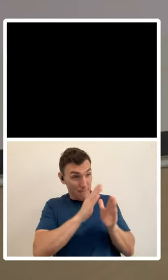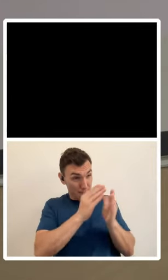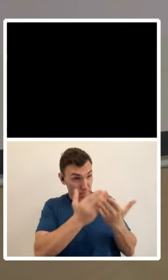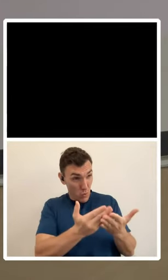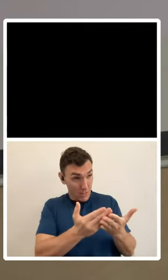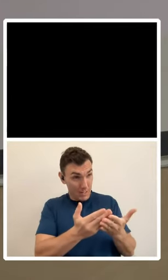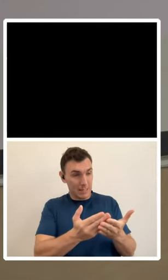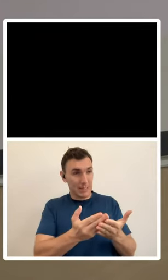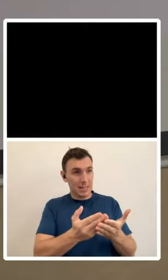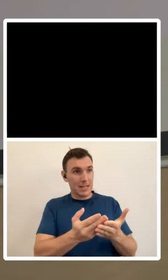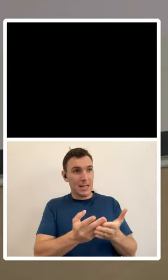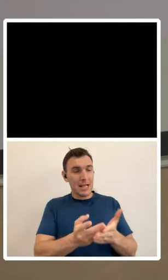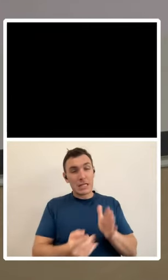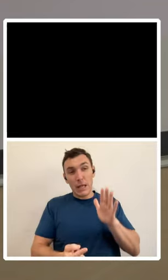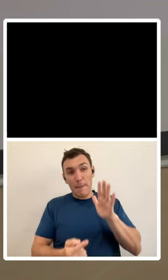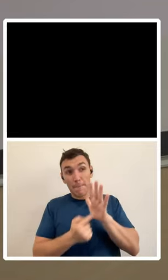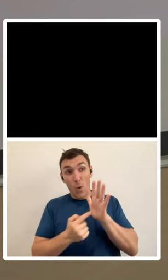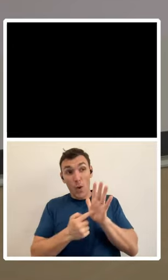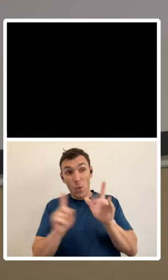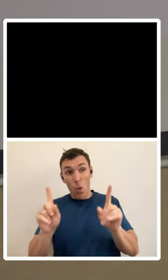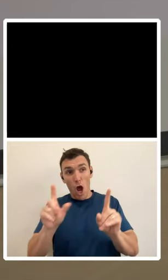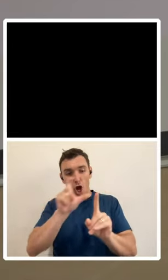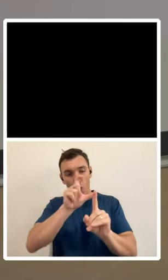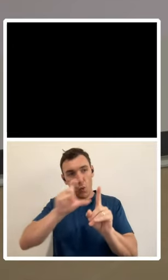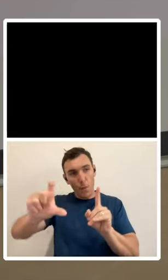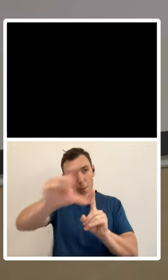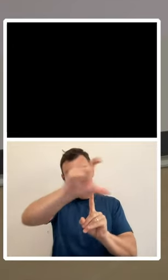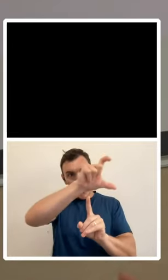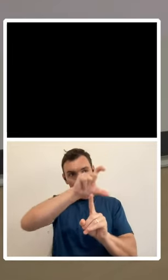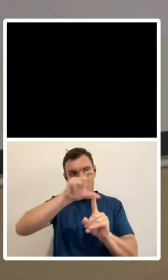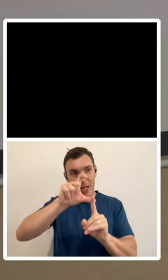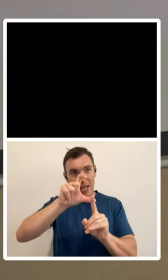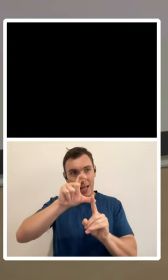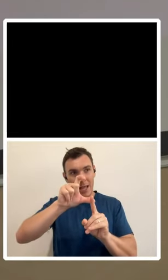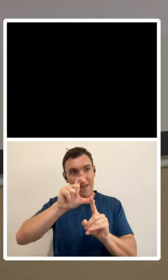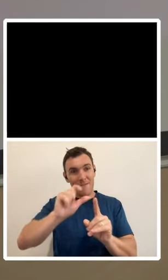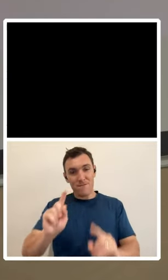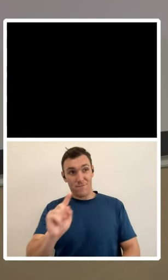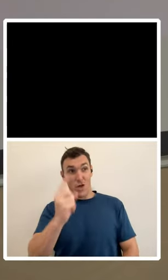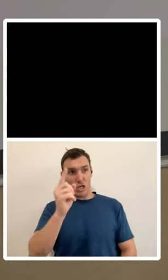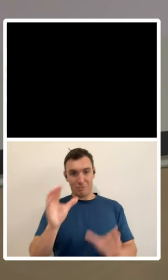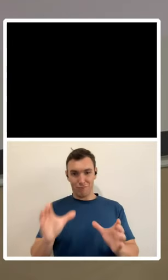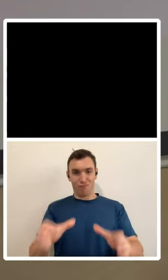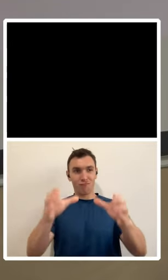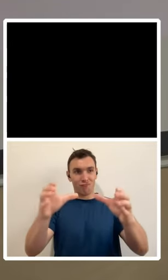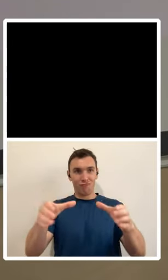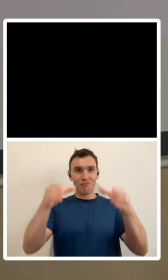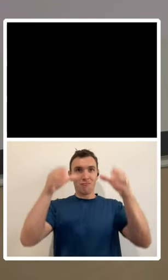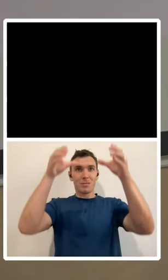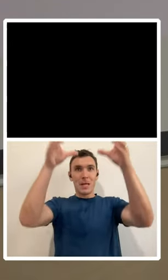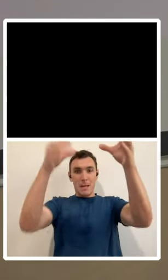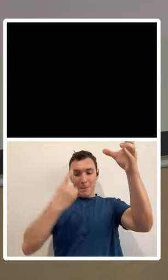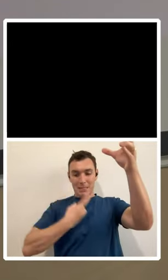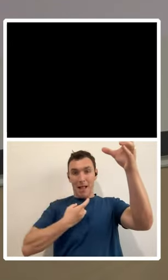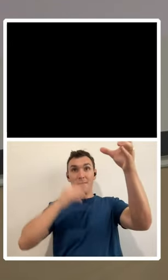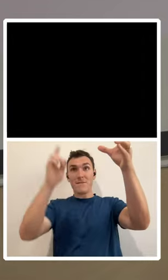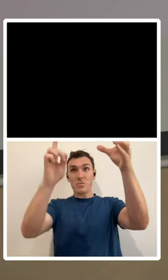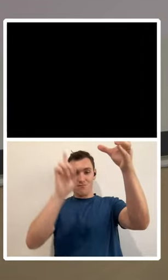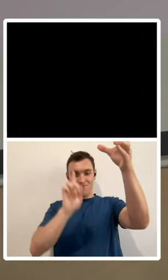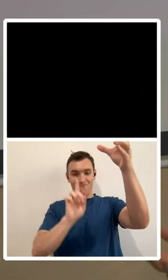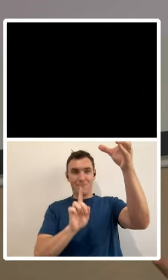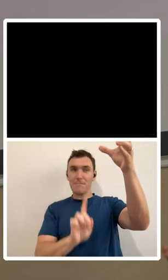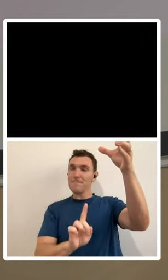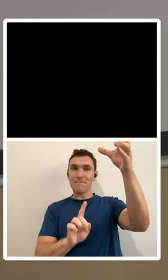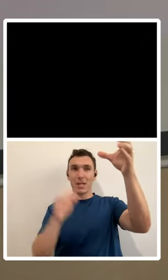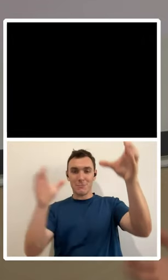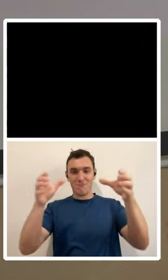put yourself actually makes you feel so much better about life and about who you are in life. I loved that as a lesson, and I see that as a kind of,